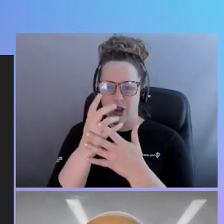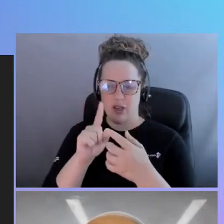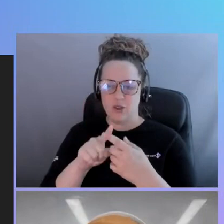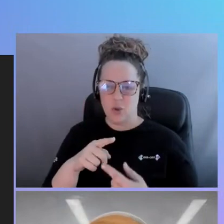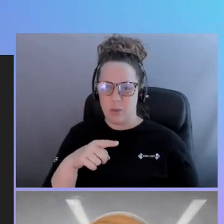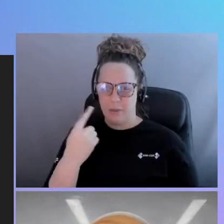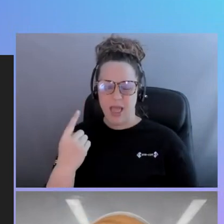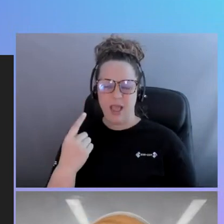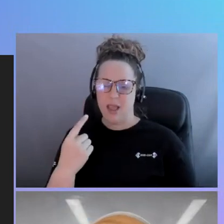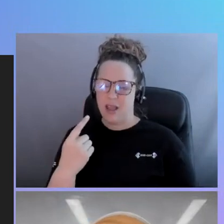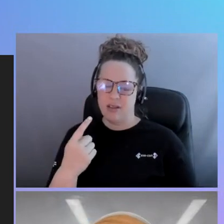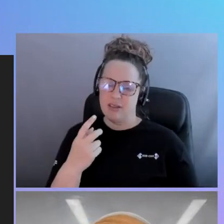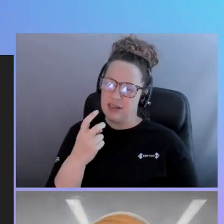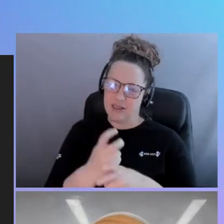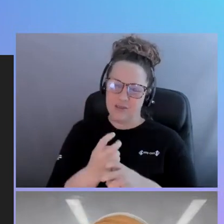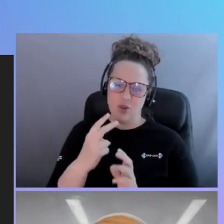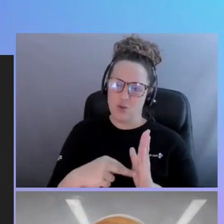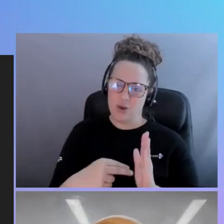size.